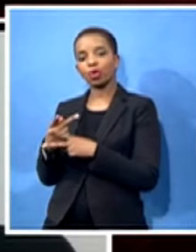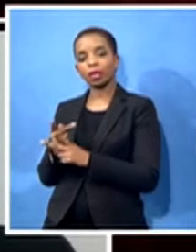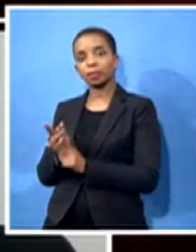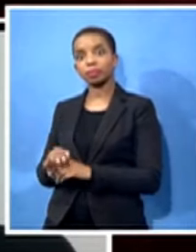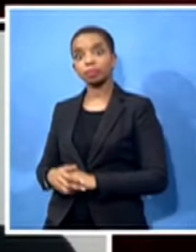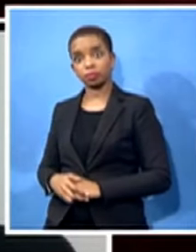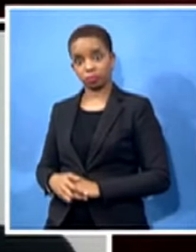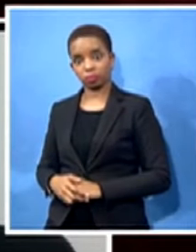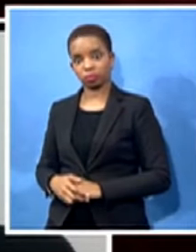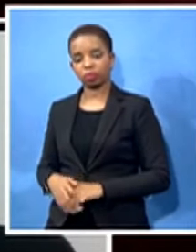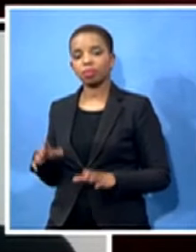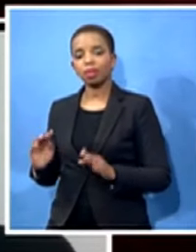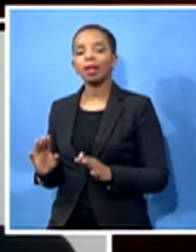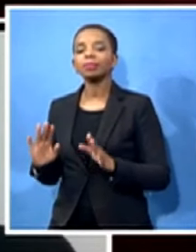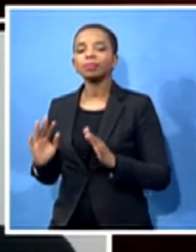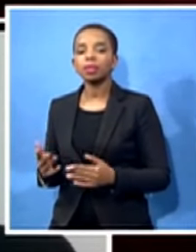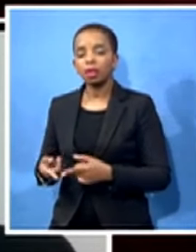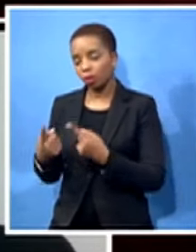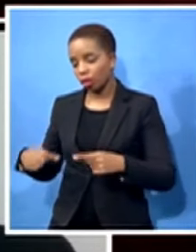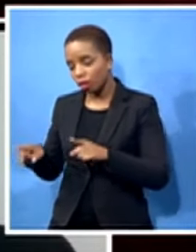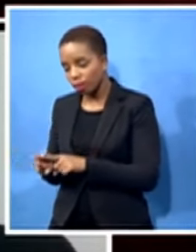engaging with this topic?